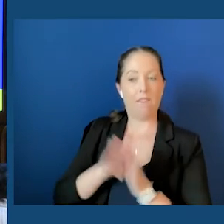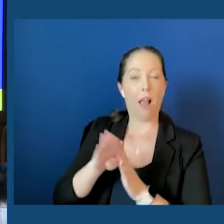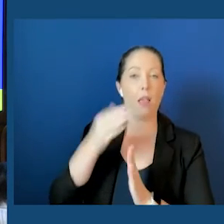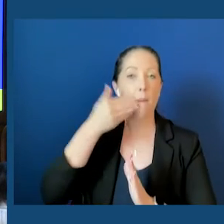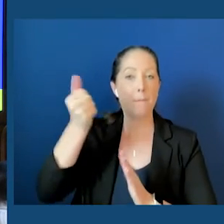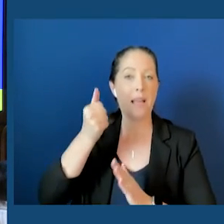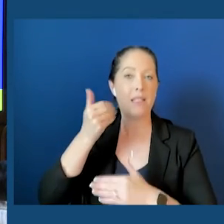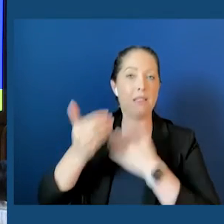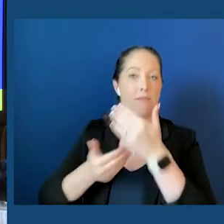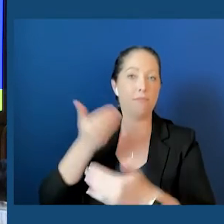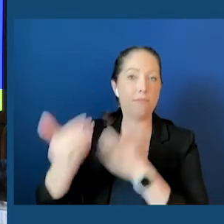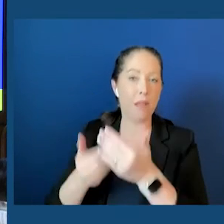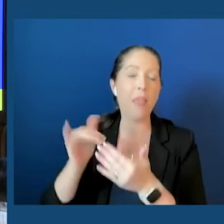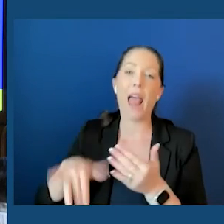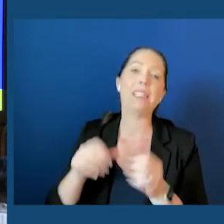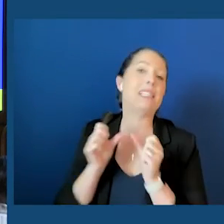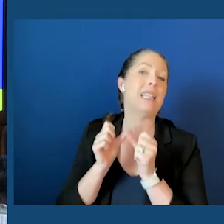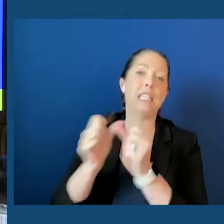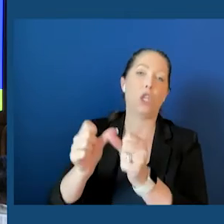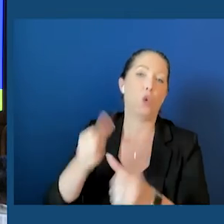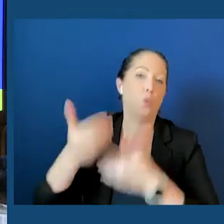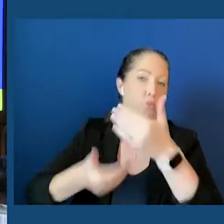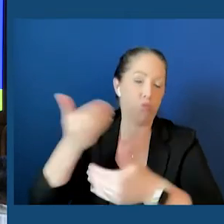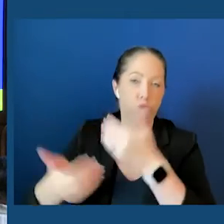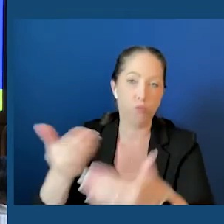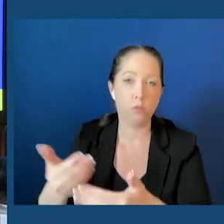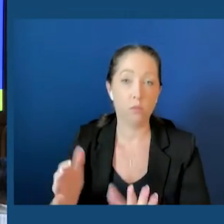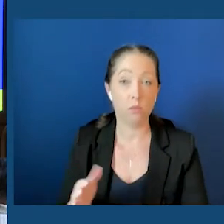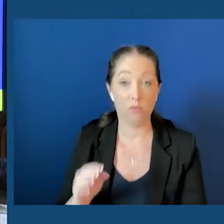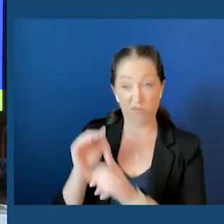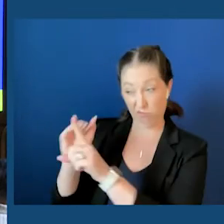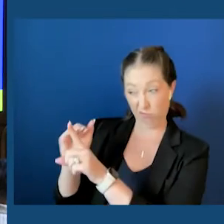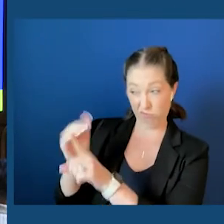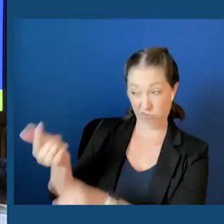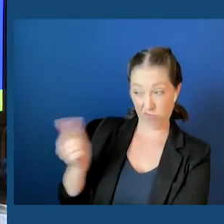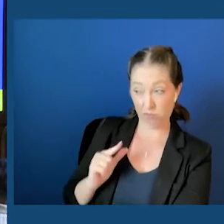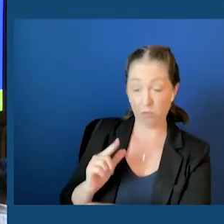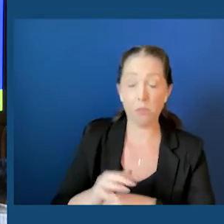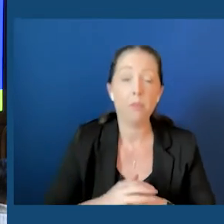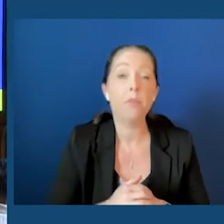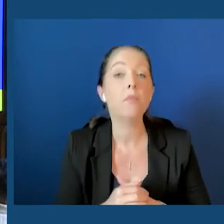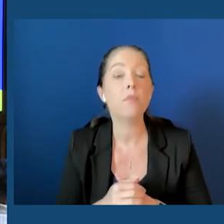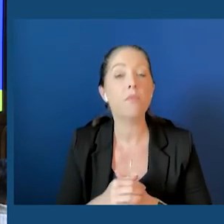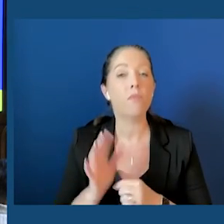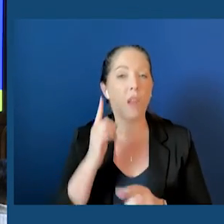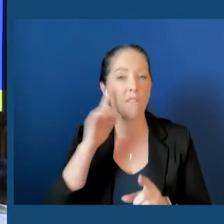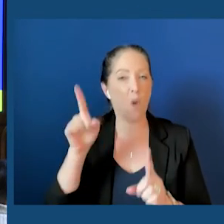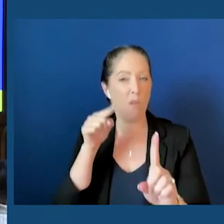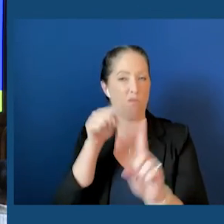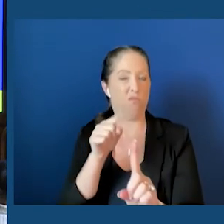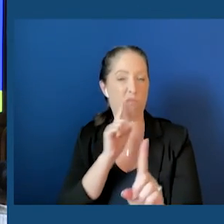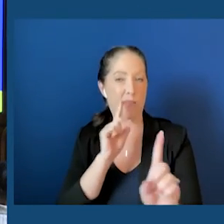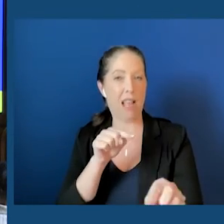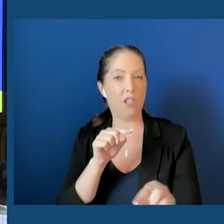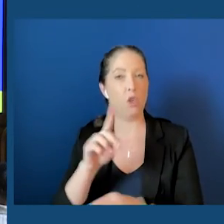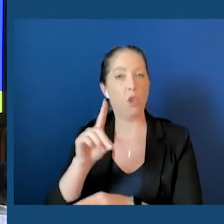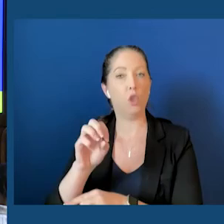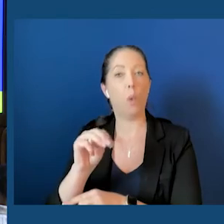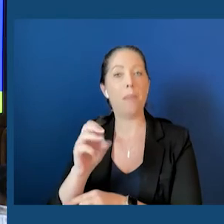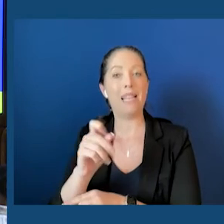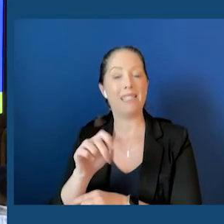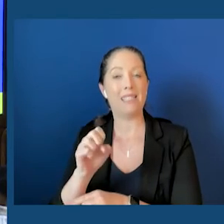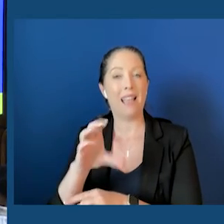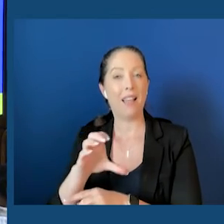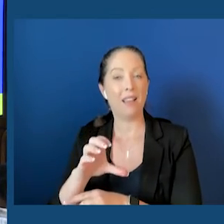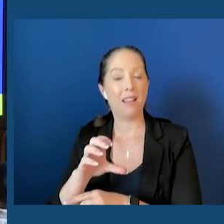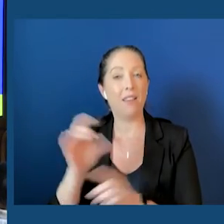that we continue to employ. I'm happy to. Sure. And just to the point on domestic violence, the governor invested in this year's